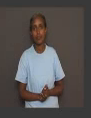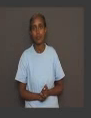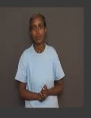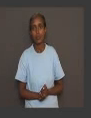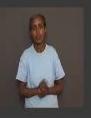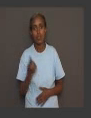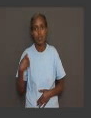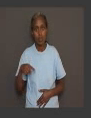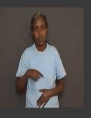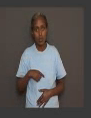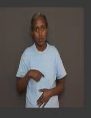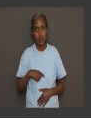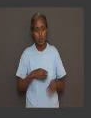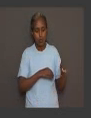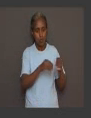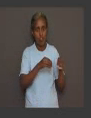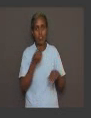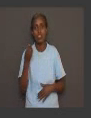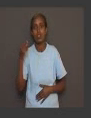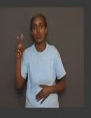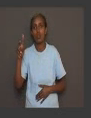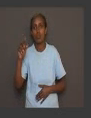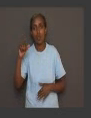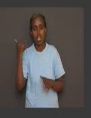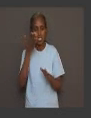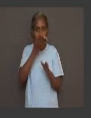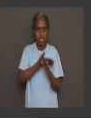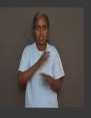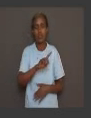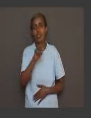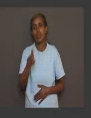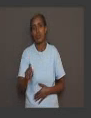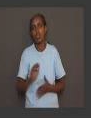We move the 12 to the other side of the equation.